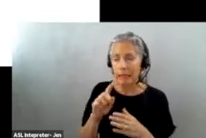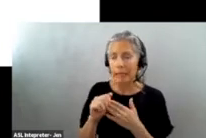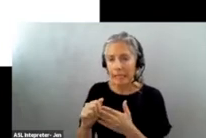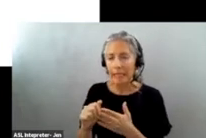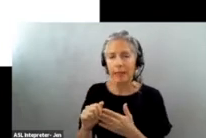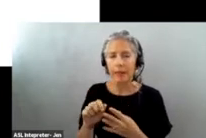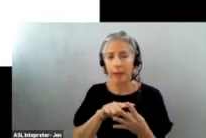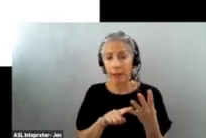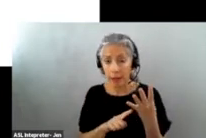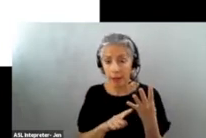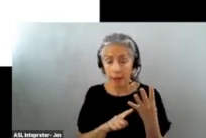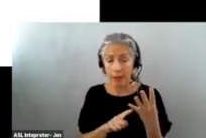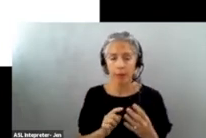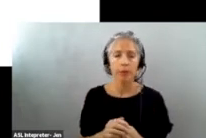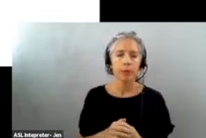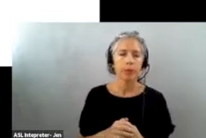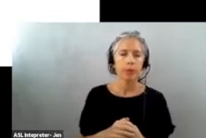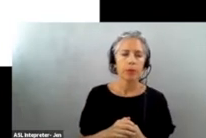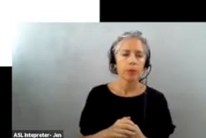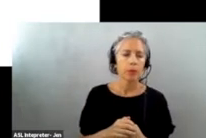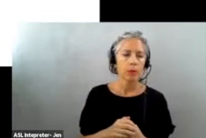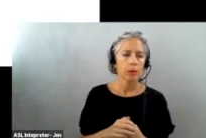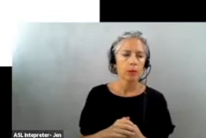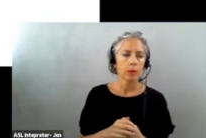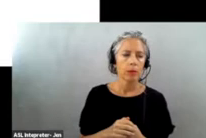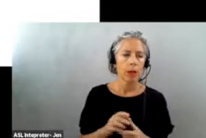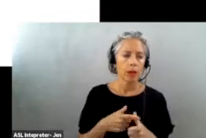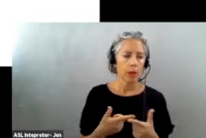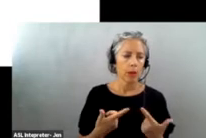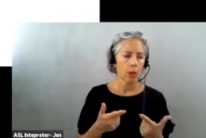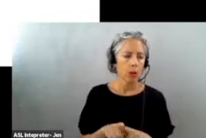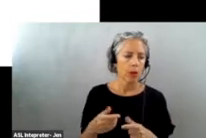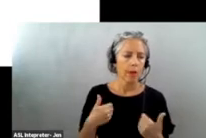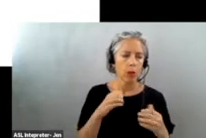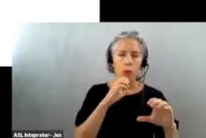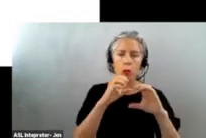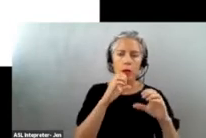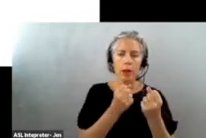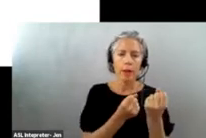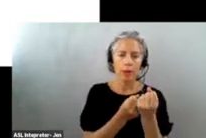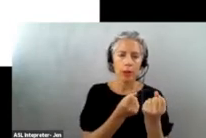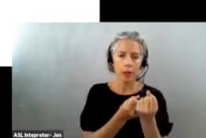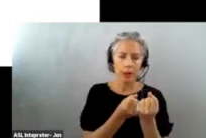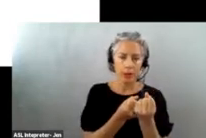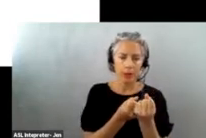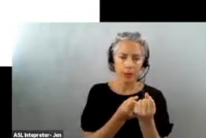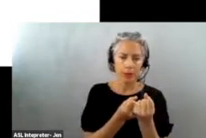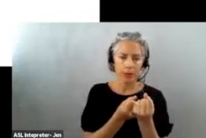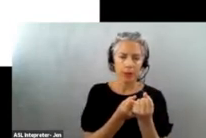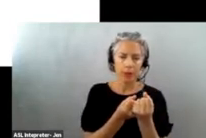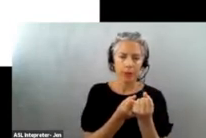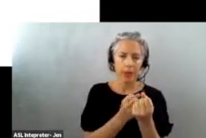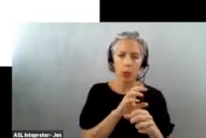this, Lauren Frant I'm talking about. And then we also had the communication and advocacy, where we want to have the social